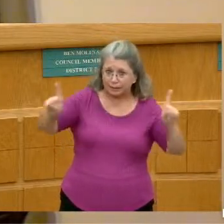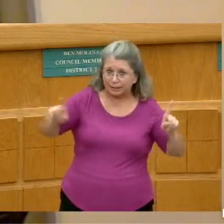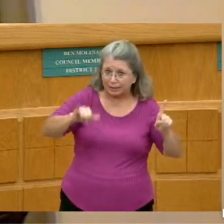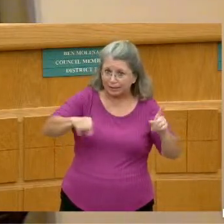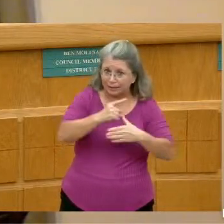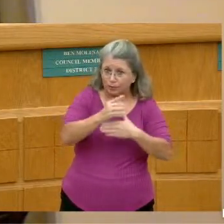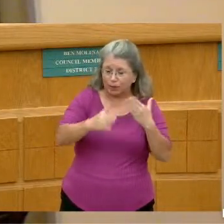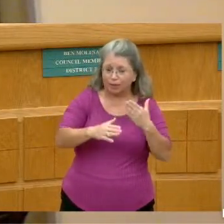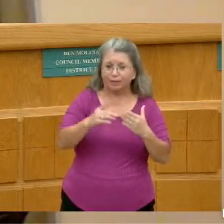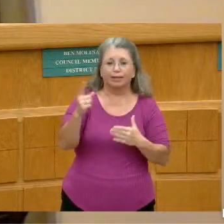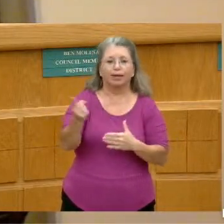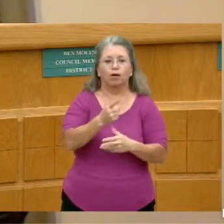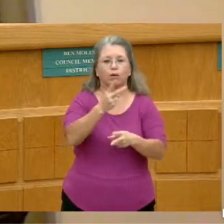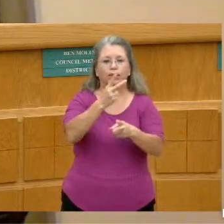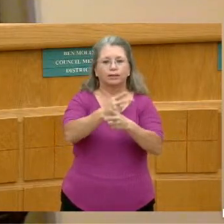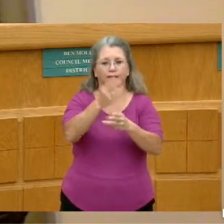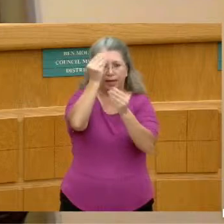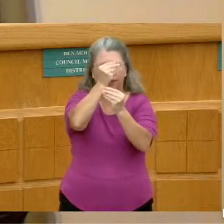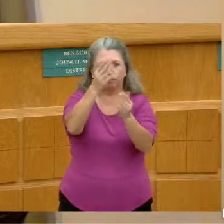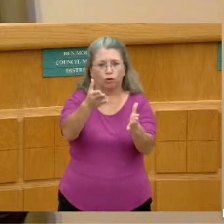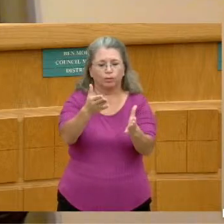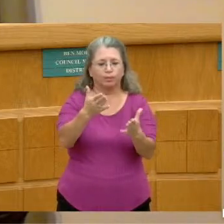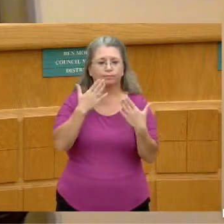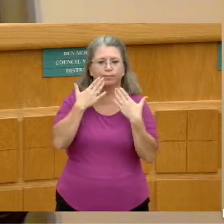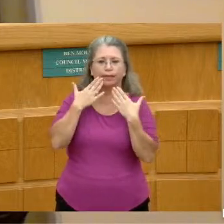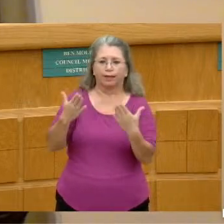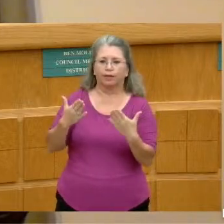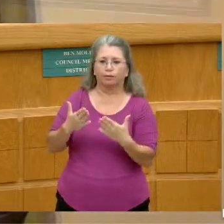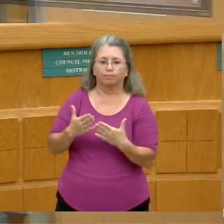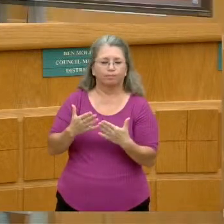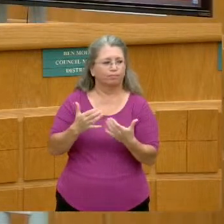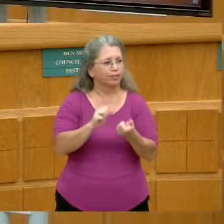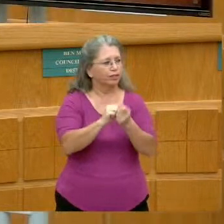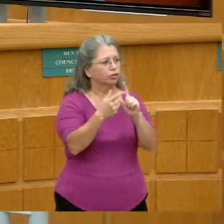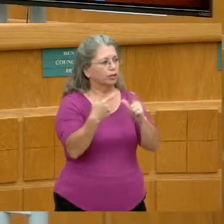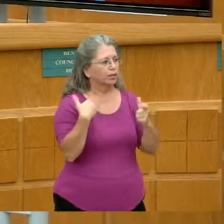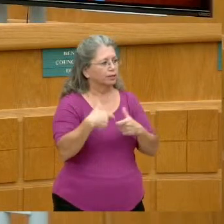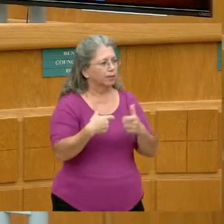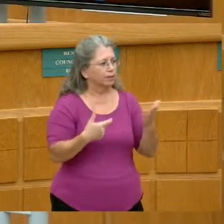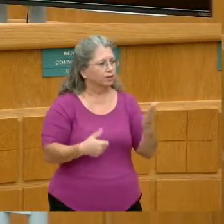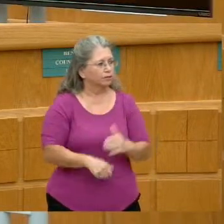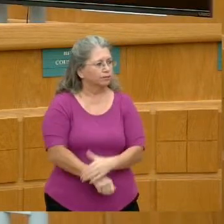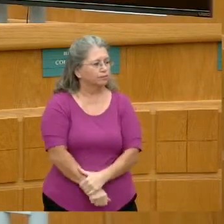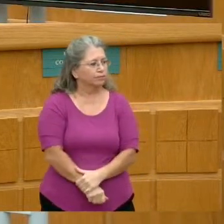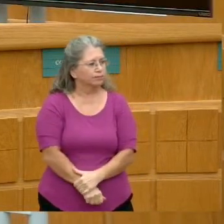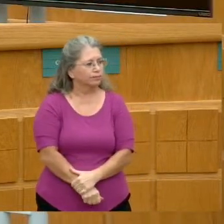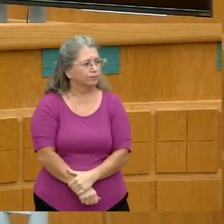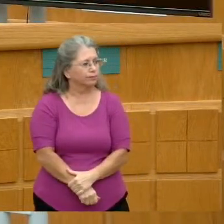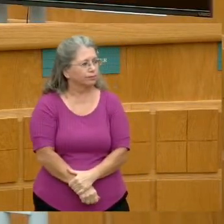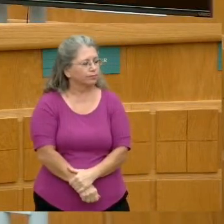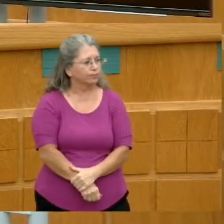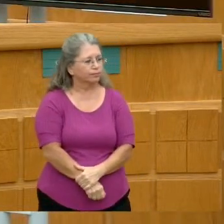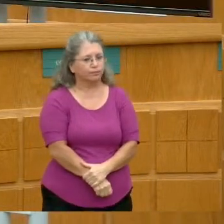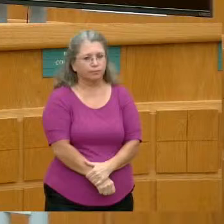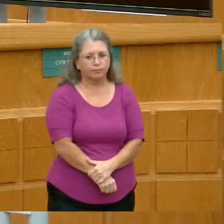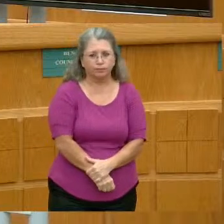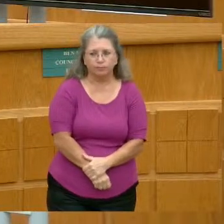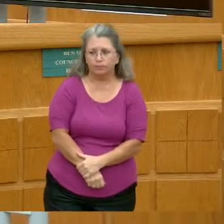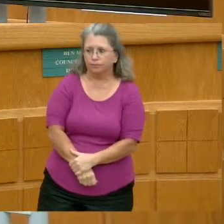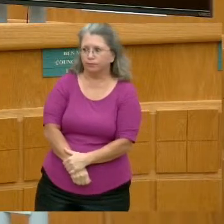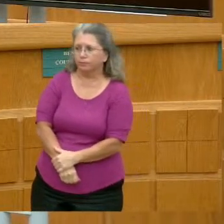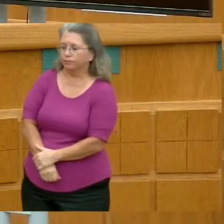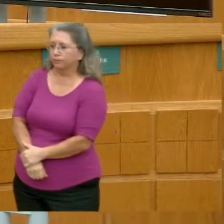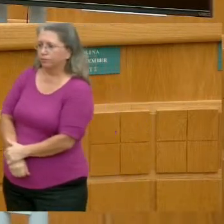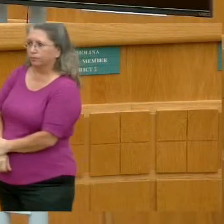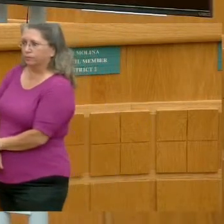as always, stay informed. Thank you. En resumen, nos seguimos enfocando en la población más vulnerable. Las cifras